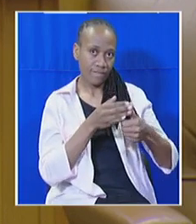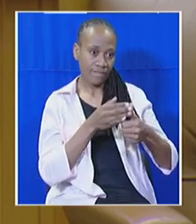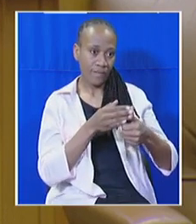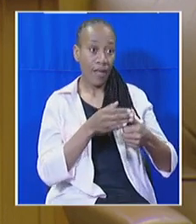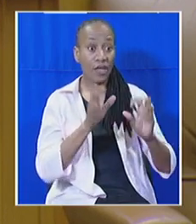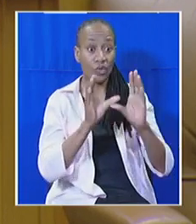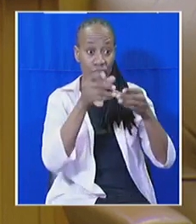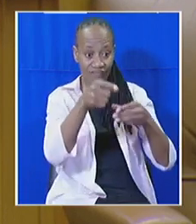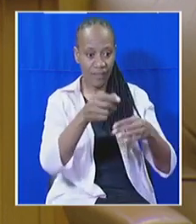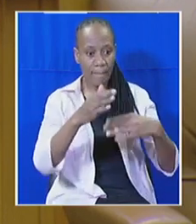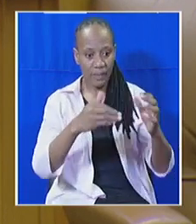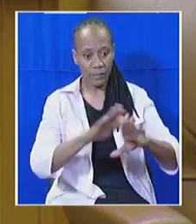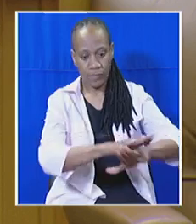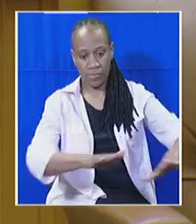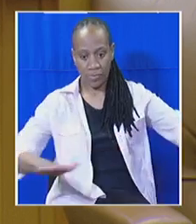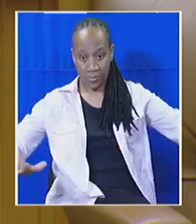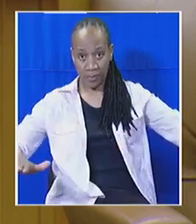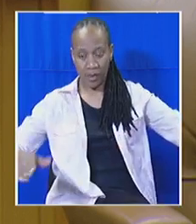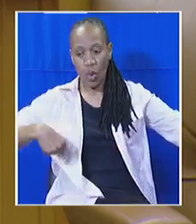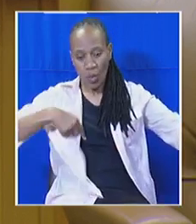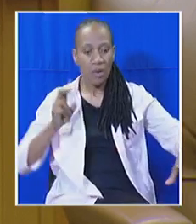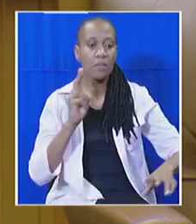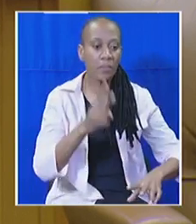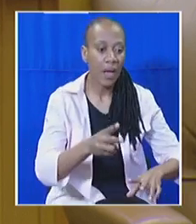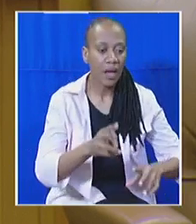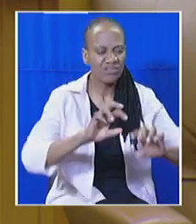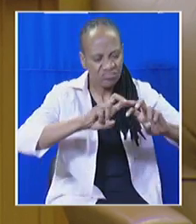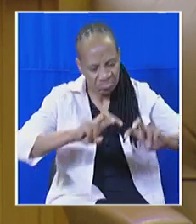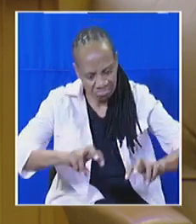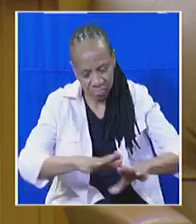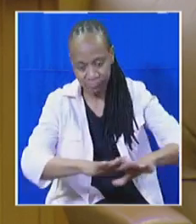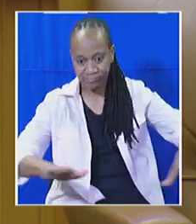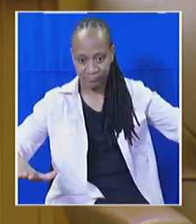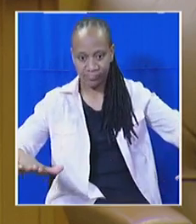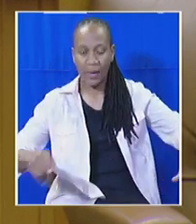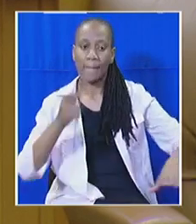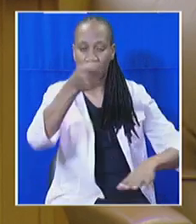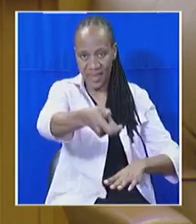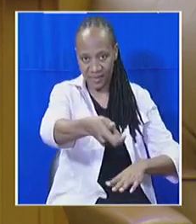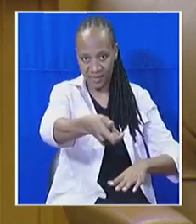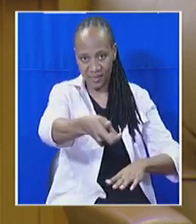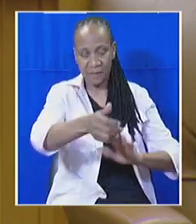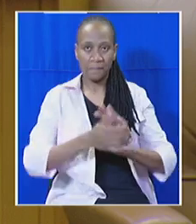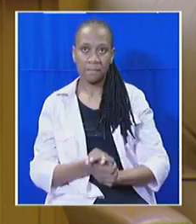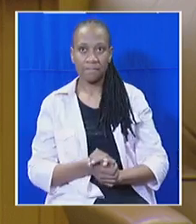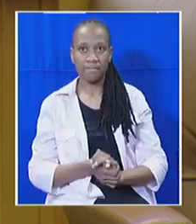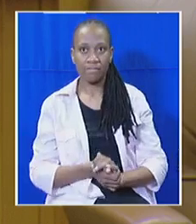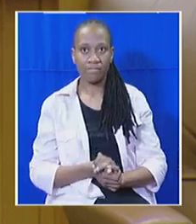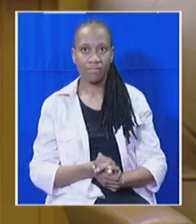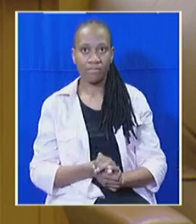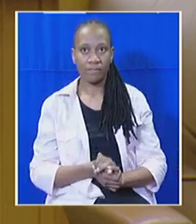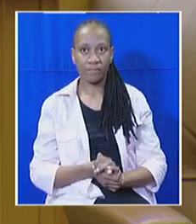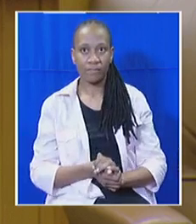foundation. We go and inspect the foundation, then they get paid. Then we go to the